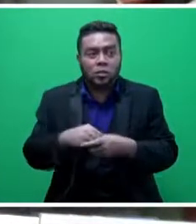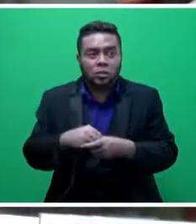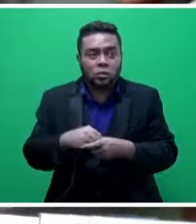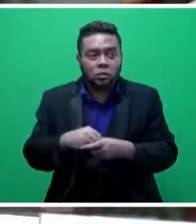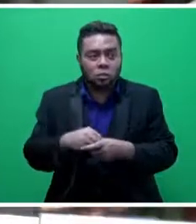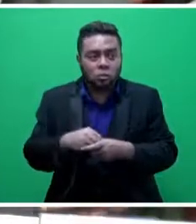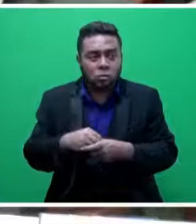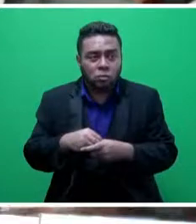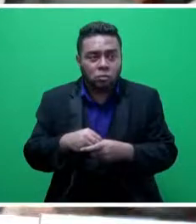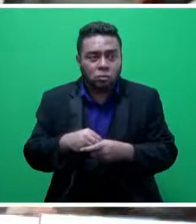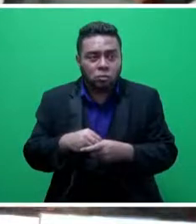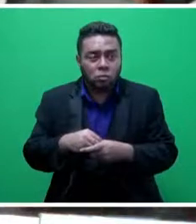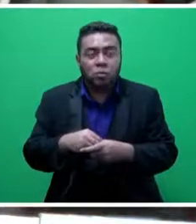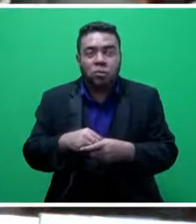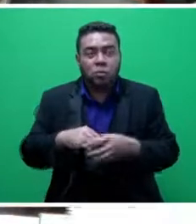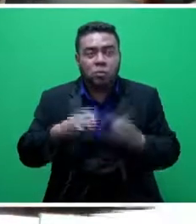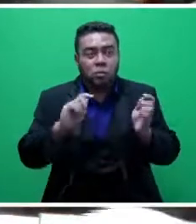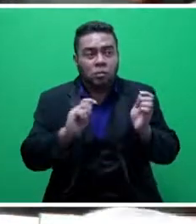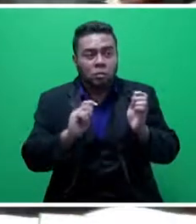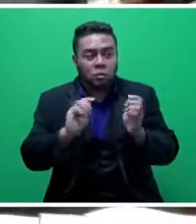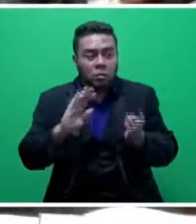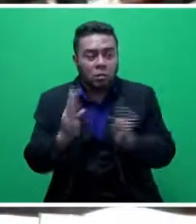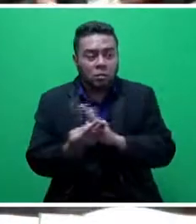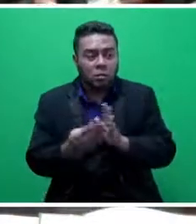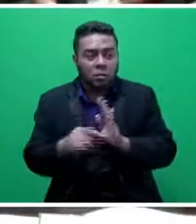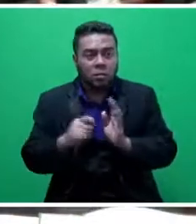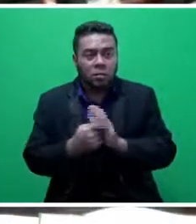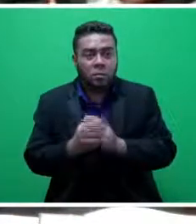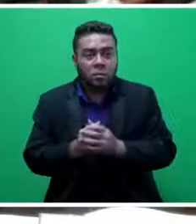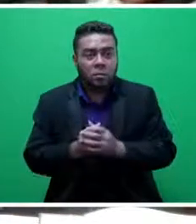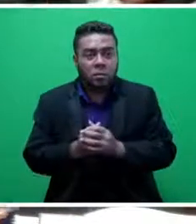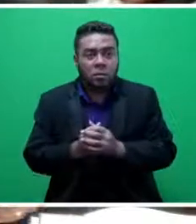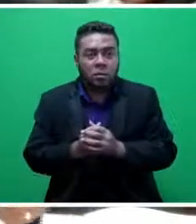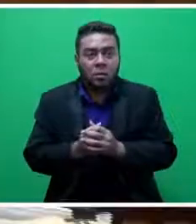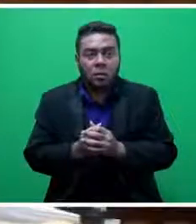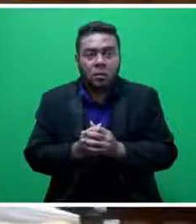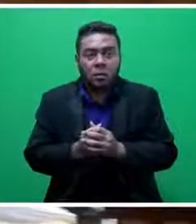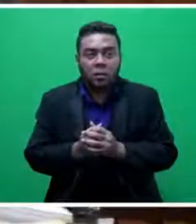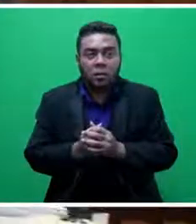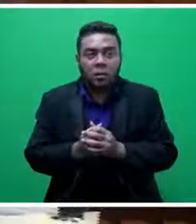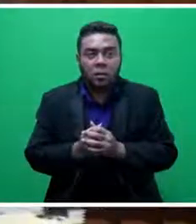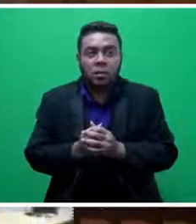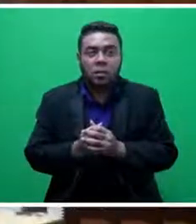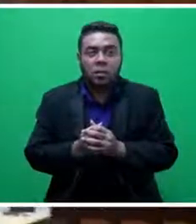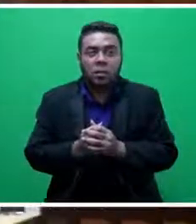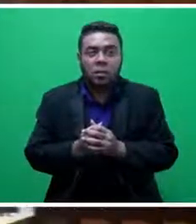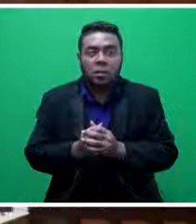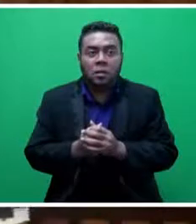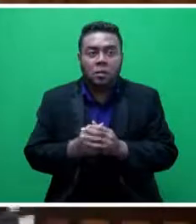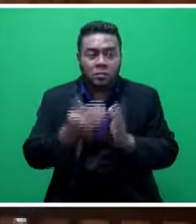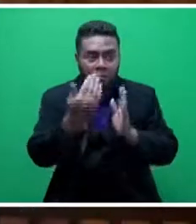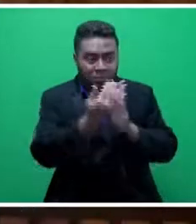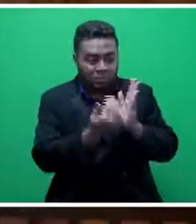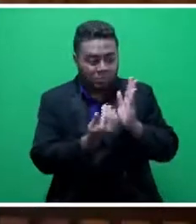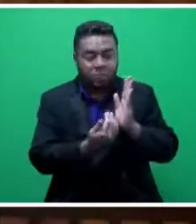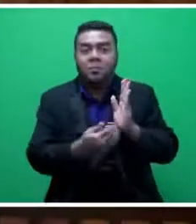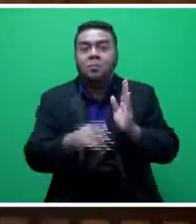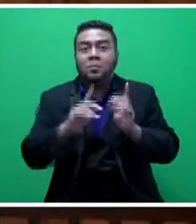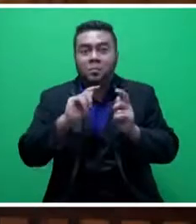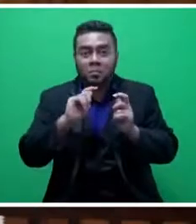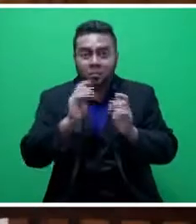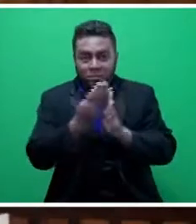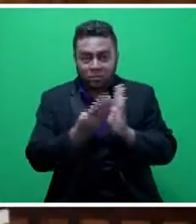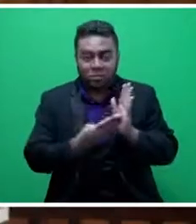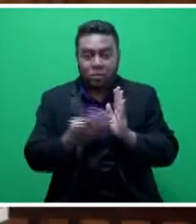Budget Amendment Bill, Mr. Speaker, sir, seeks to amend the Tax Administration Act. Essentially, the bill amends